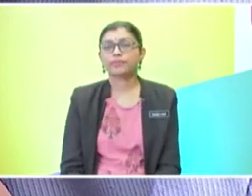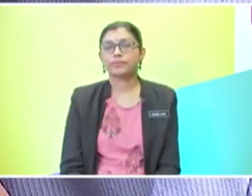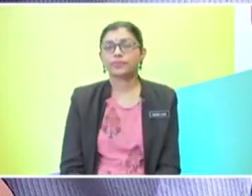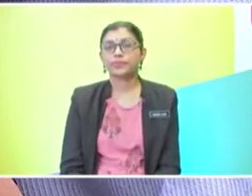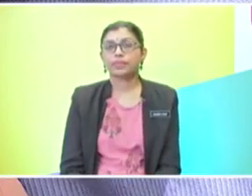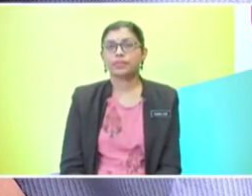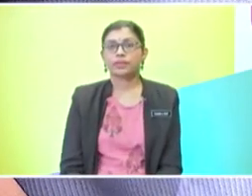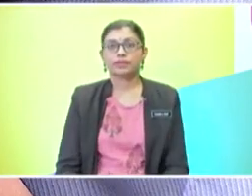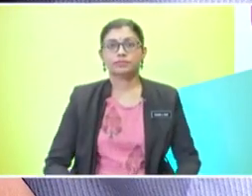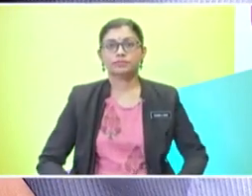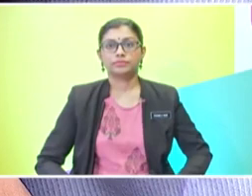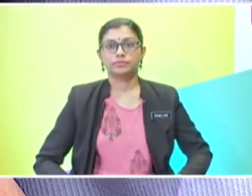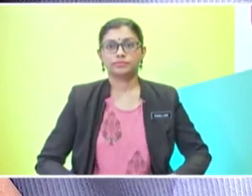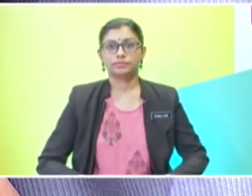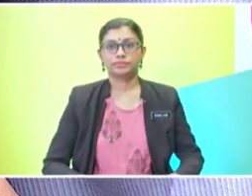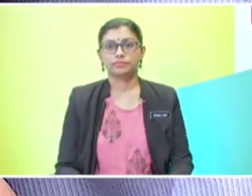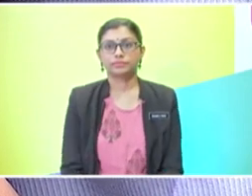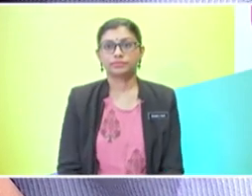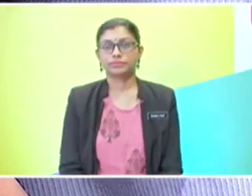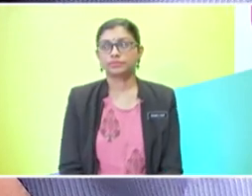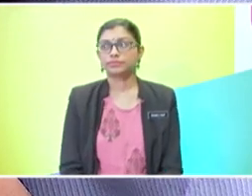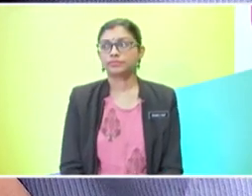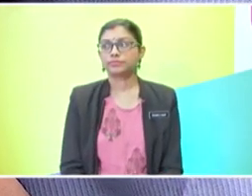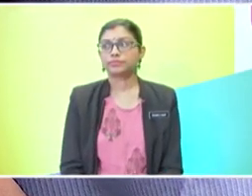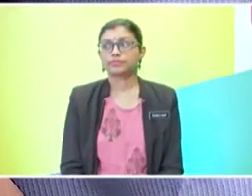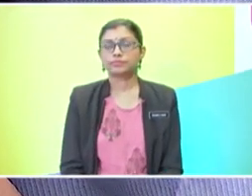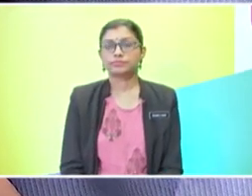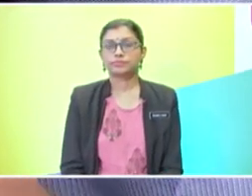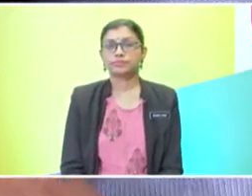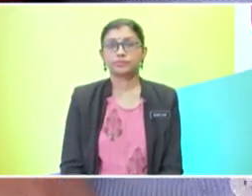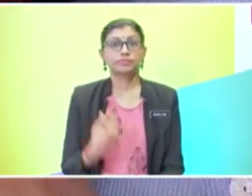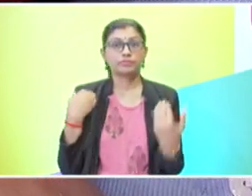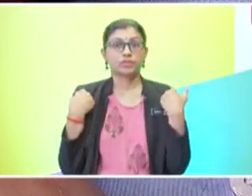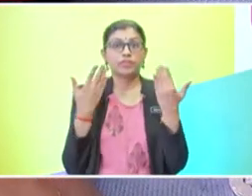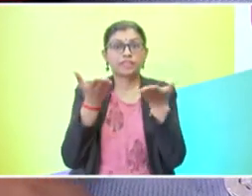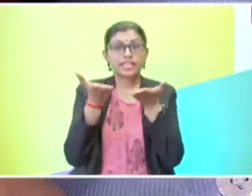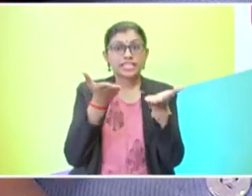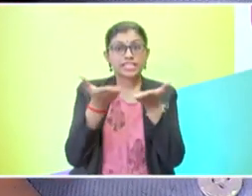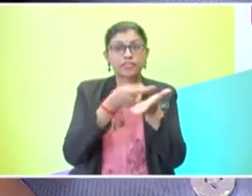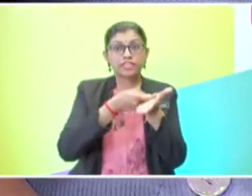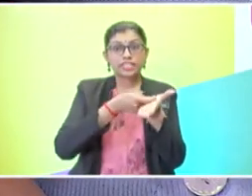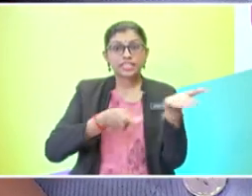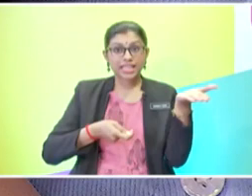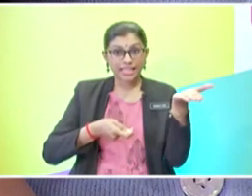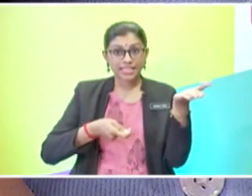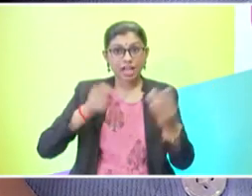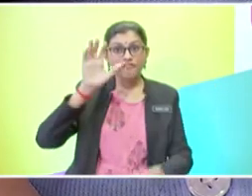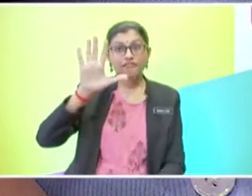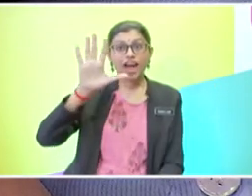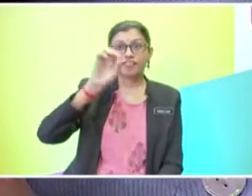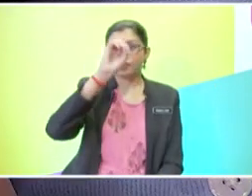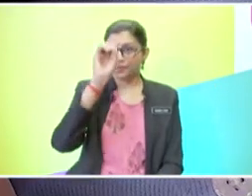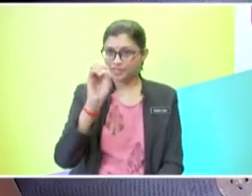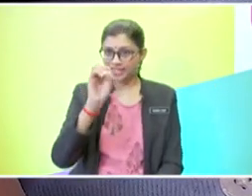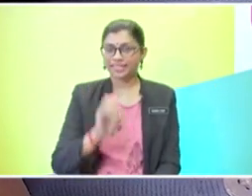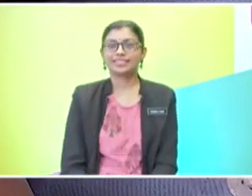5%. Is this the one? It's a tax, right? Okay, 5% tax. Yeah, correct. Okay, so